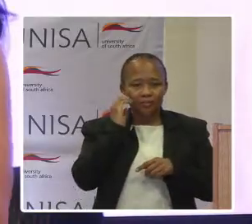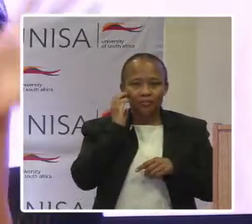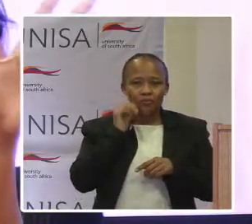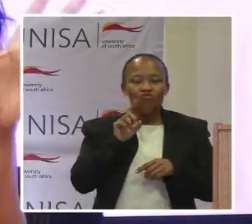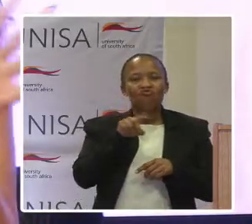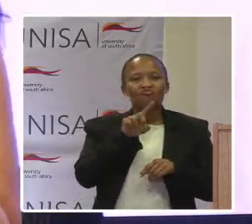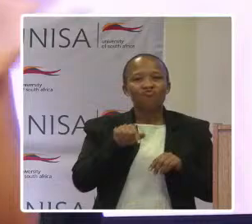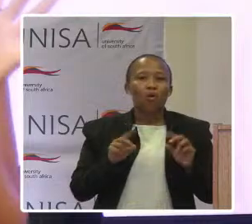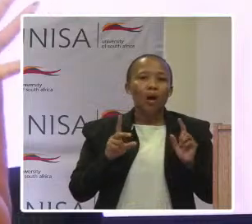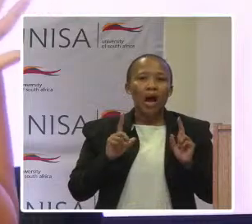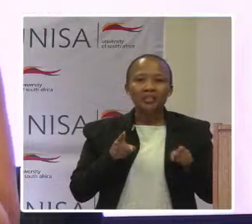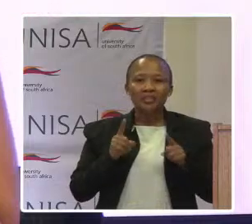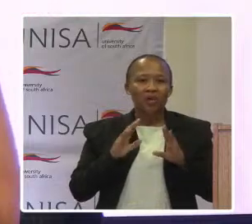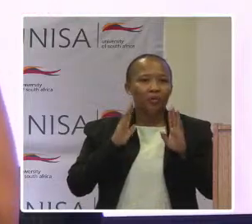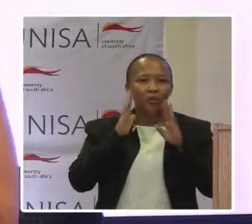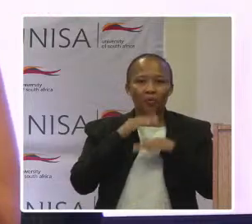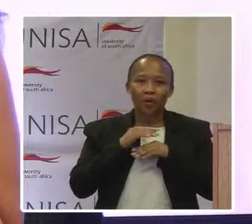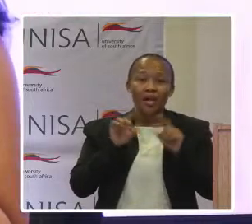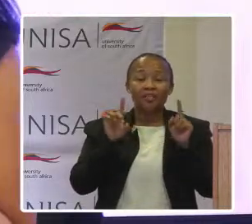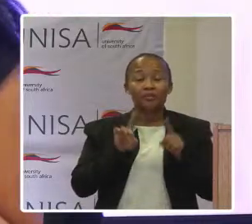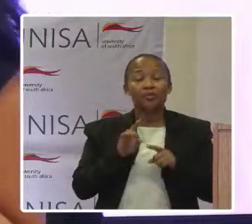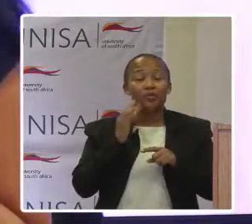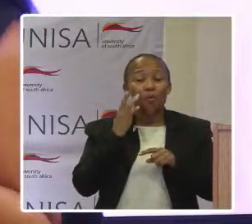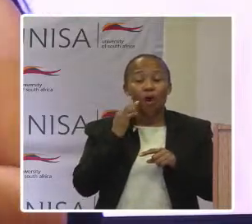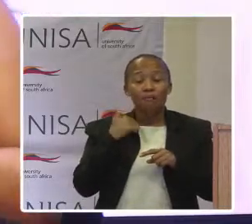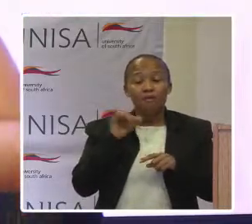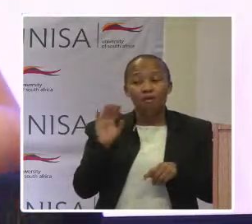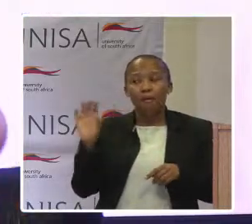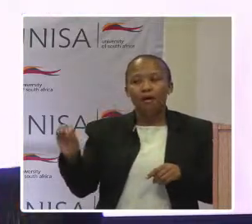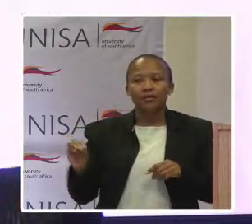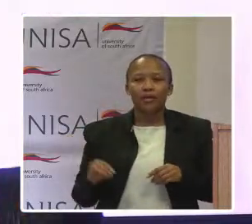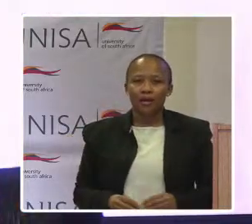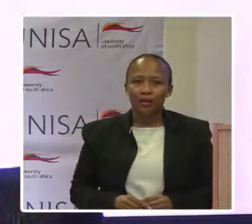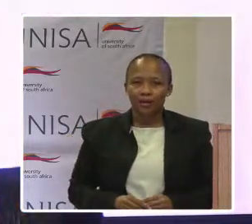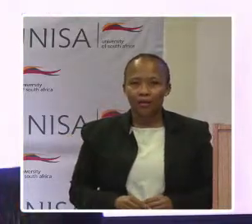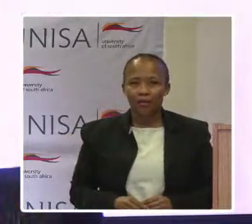answer in this room, especially when I'm asking it.